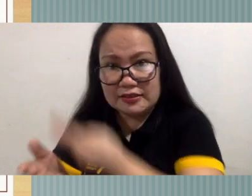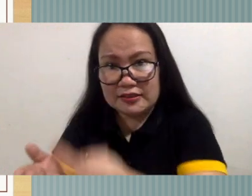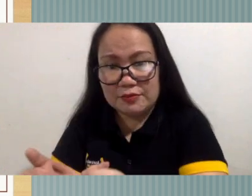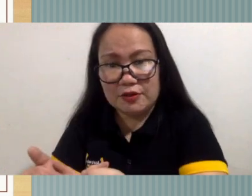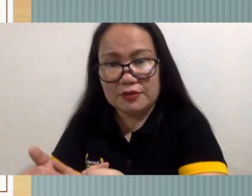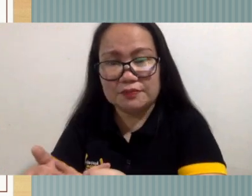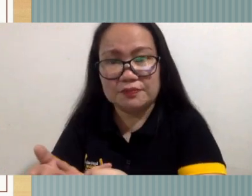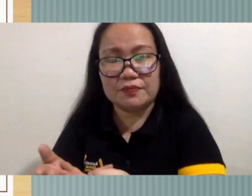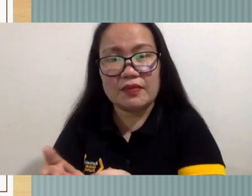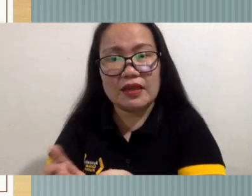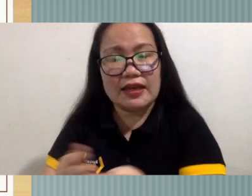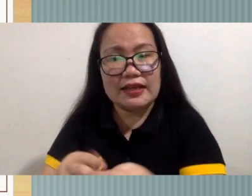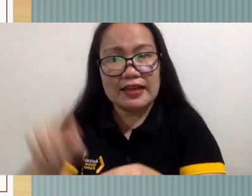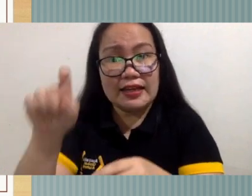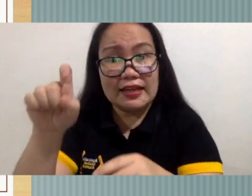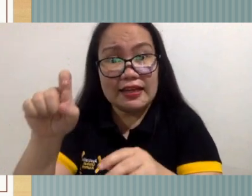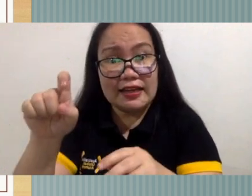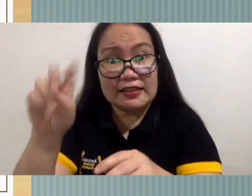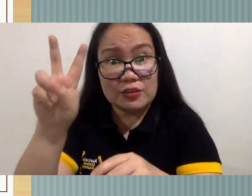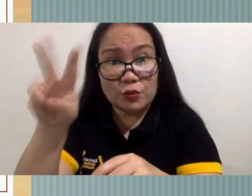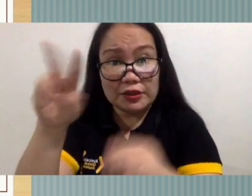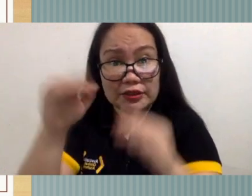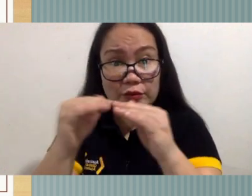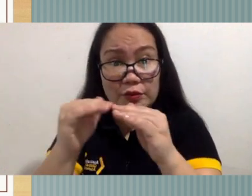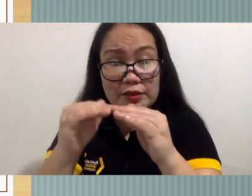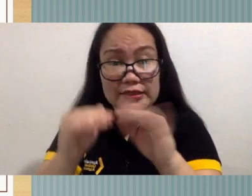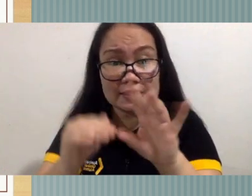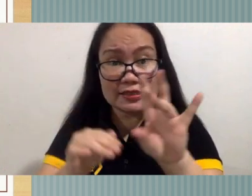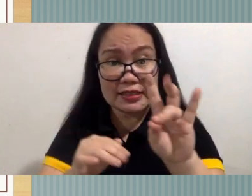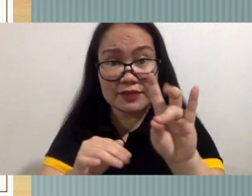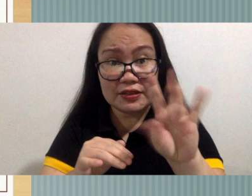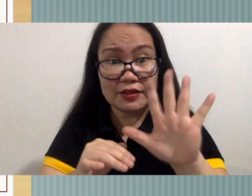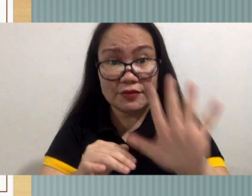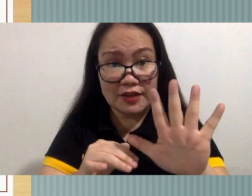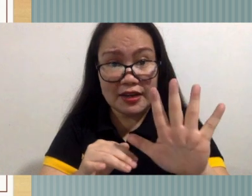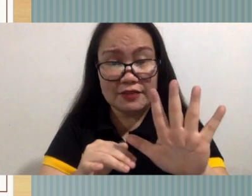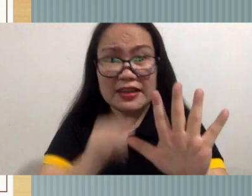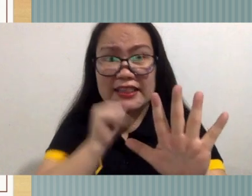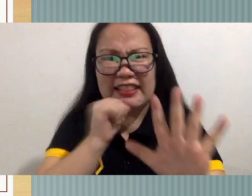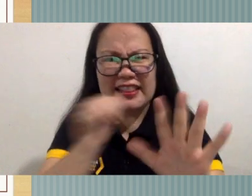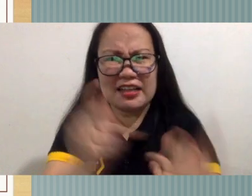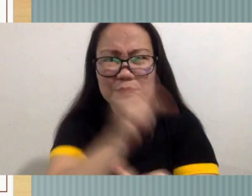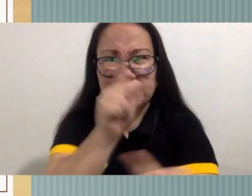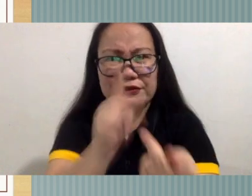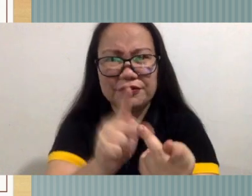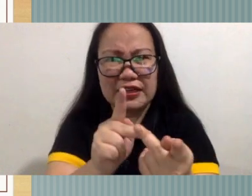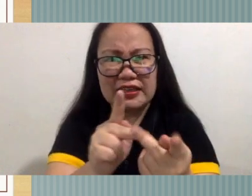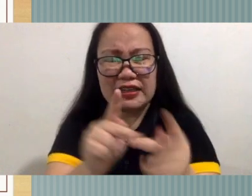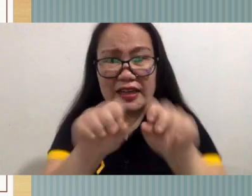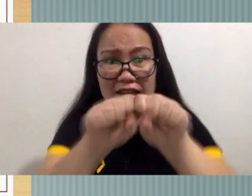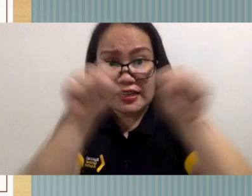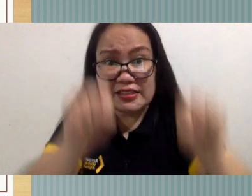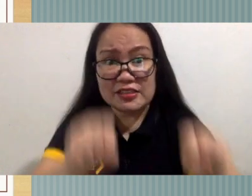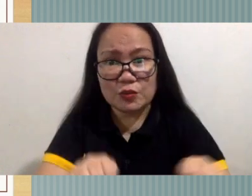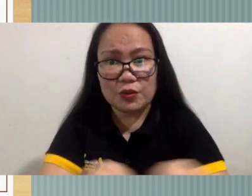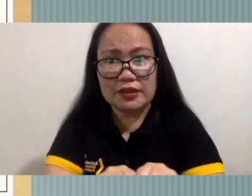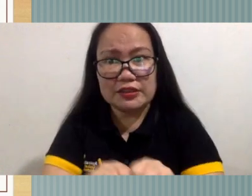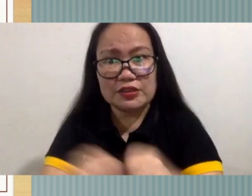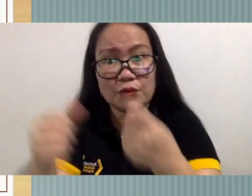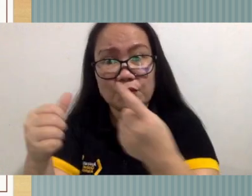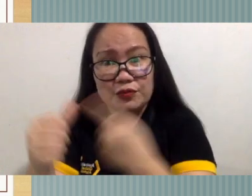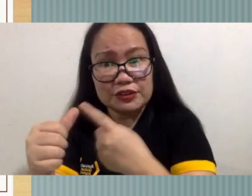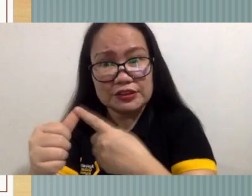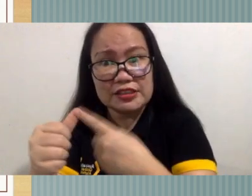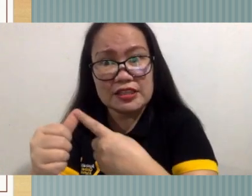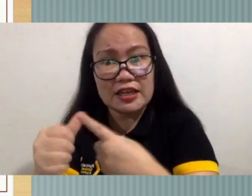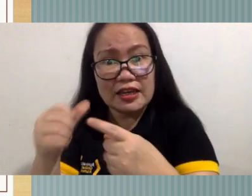So, I'm giving you a table para meron kayong reference. So, x squared is equal to 75. 75